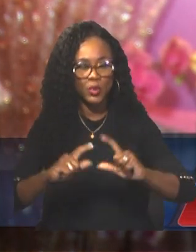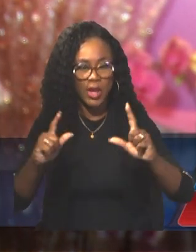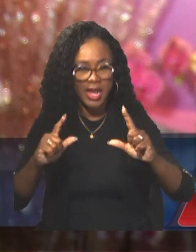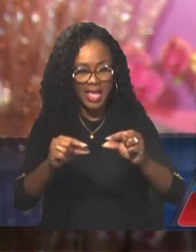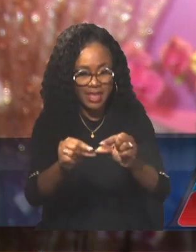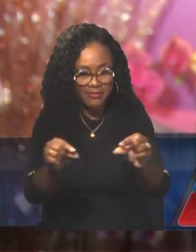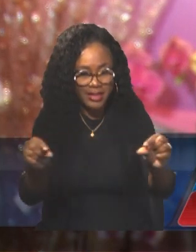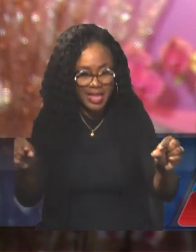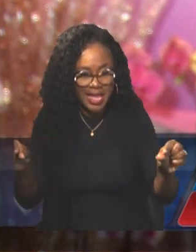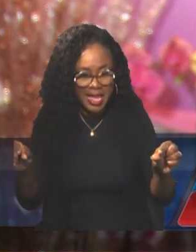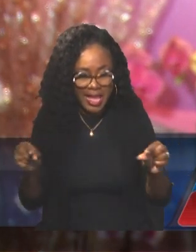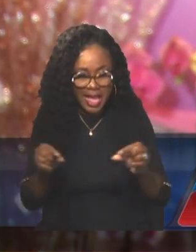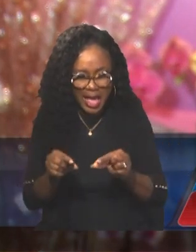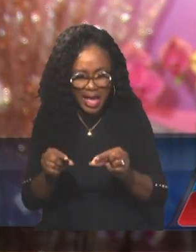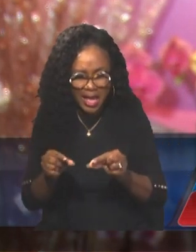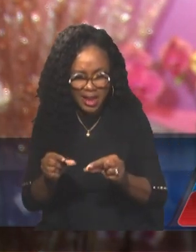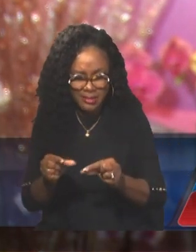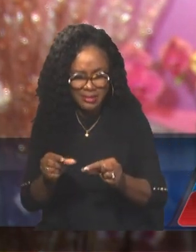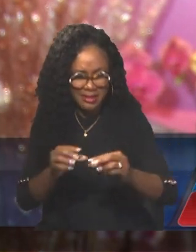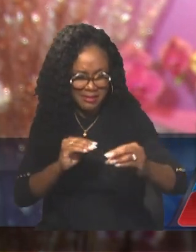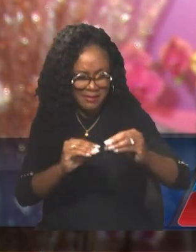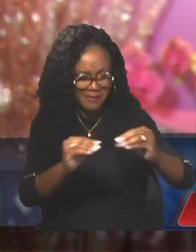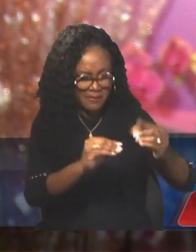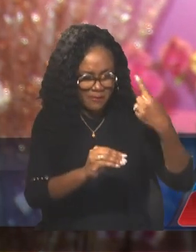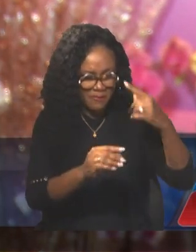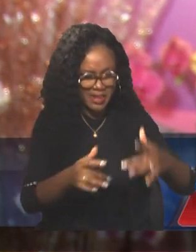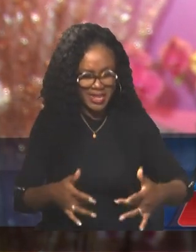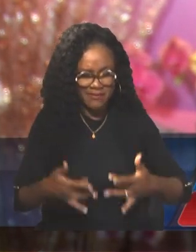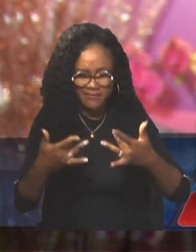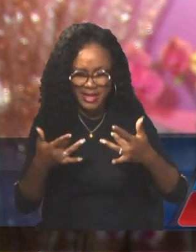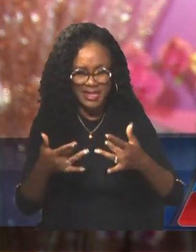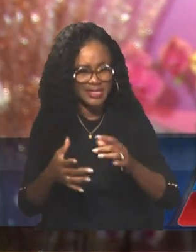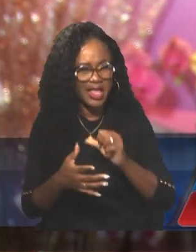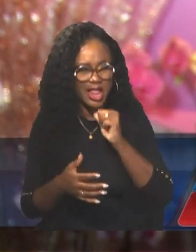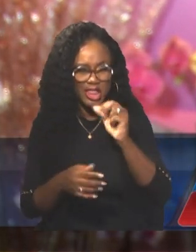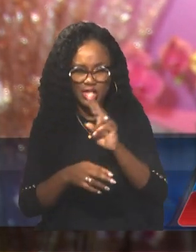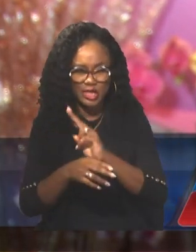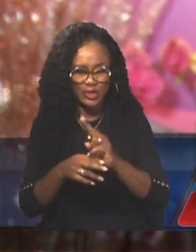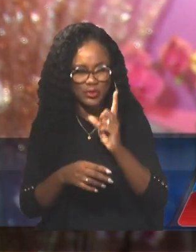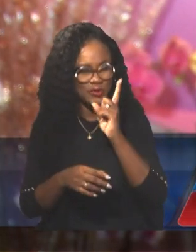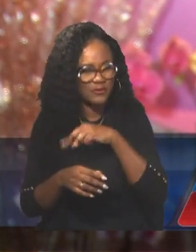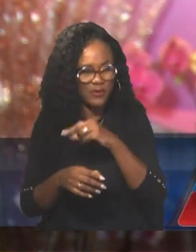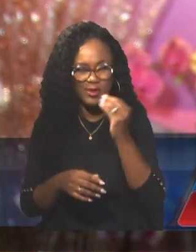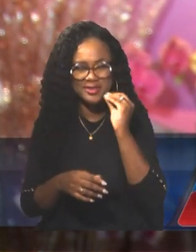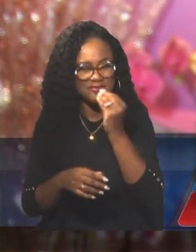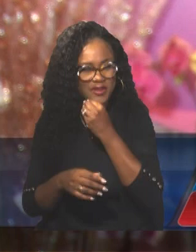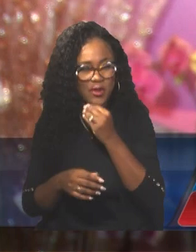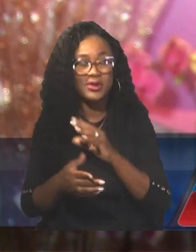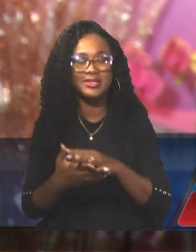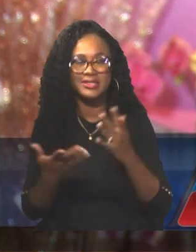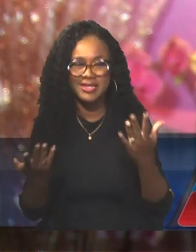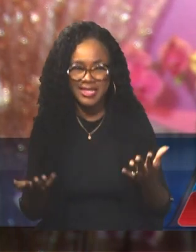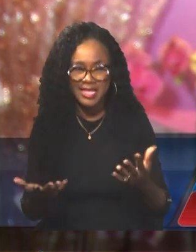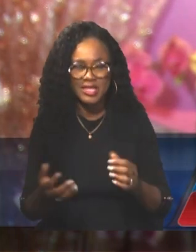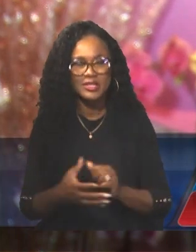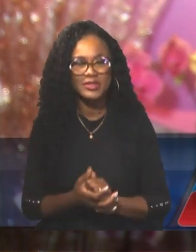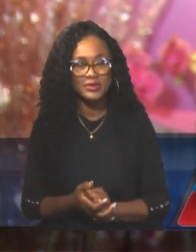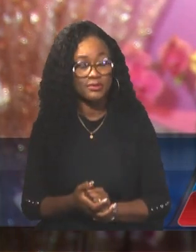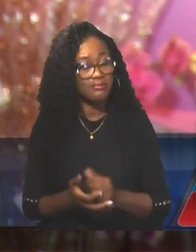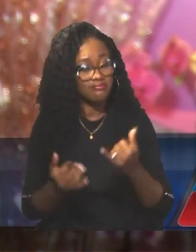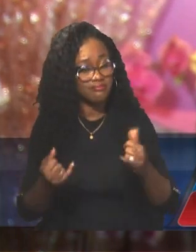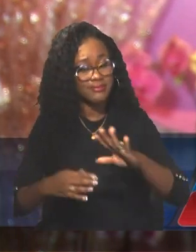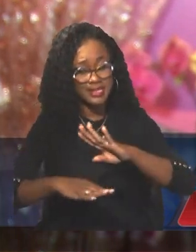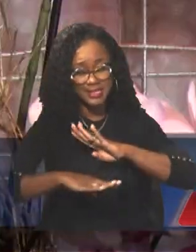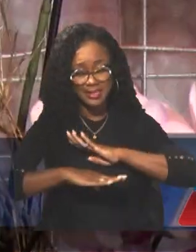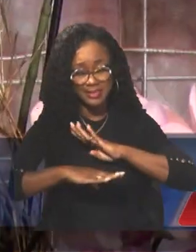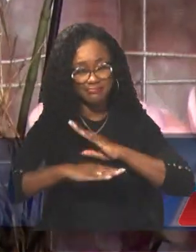garden arrangements for their corporate events instead of cut flowers. So that has created a niche market for us. So we are quite satisfied